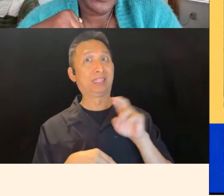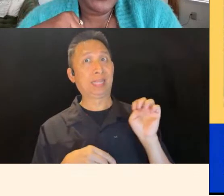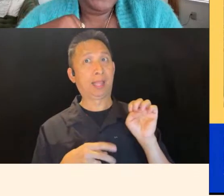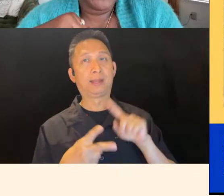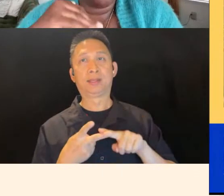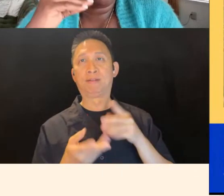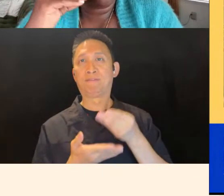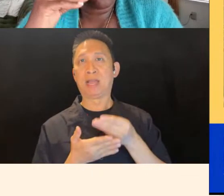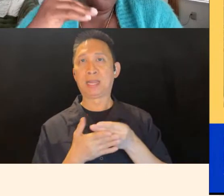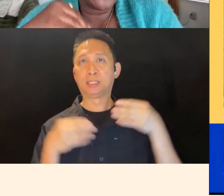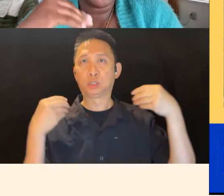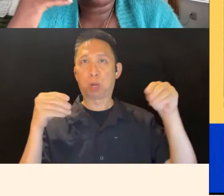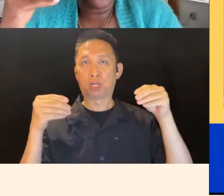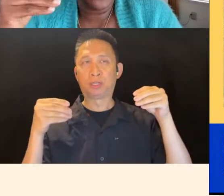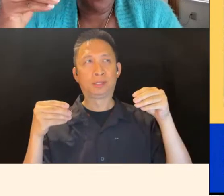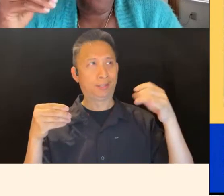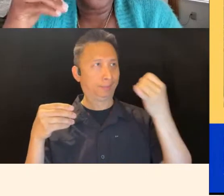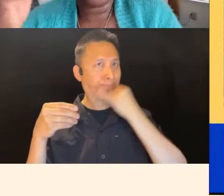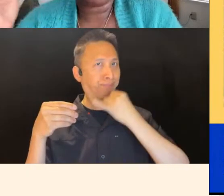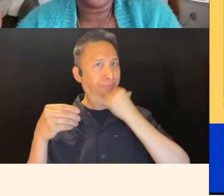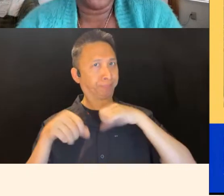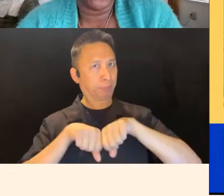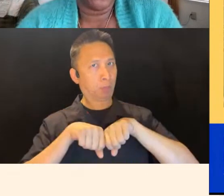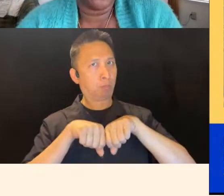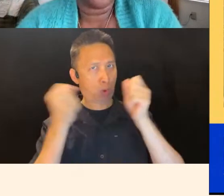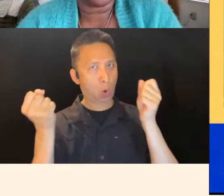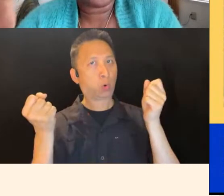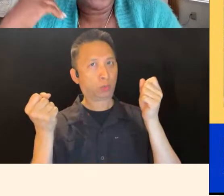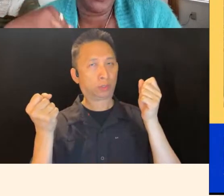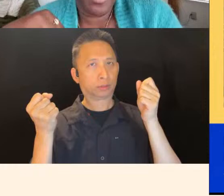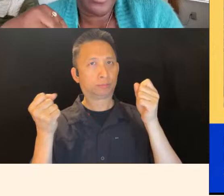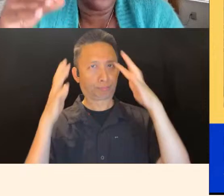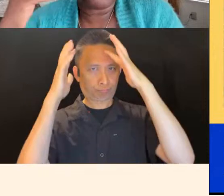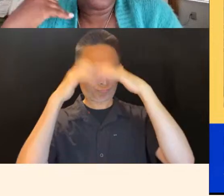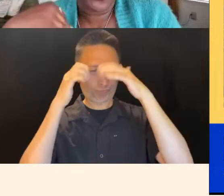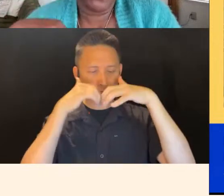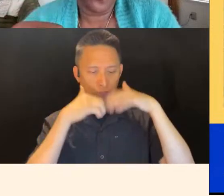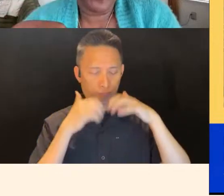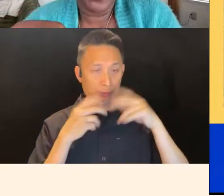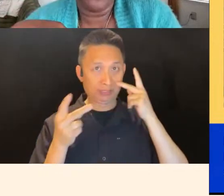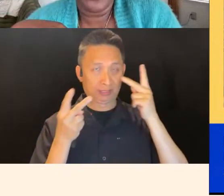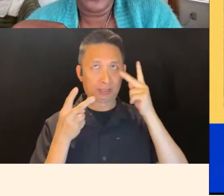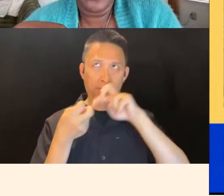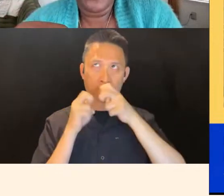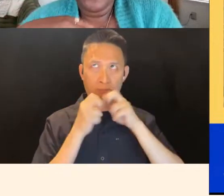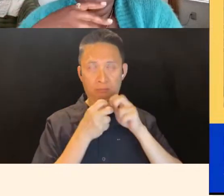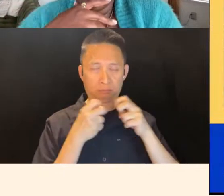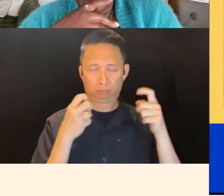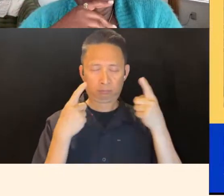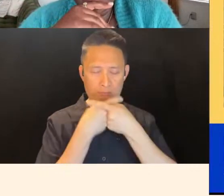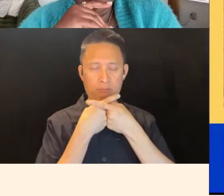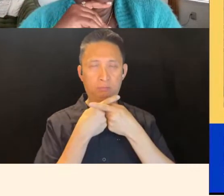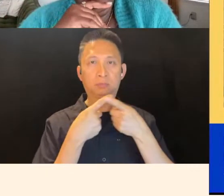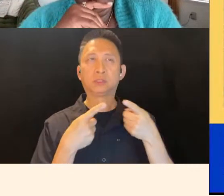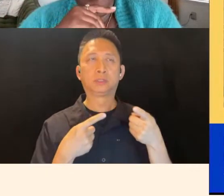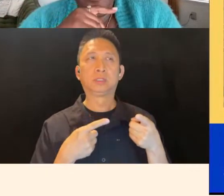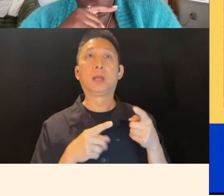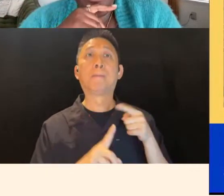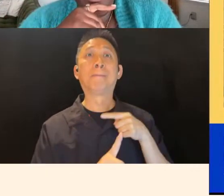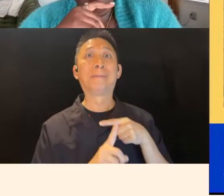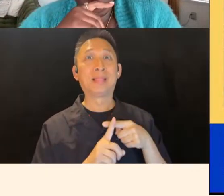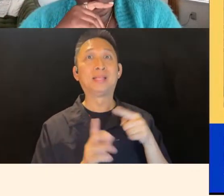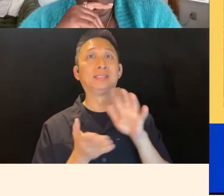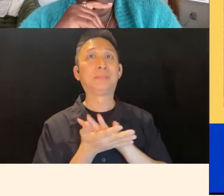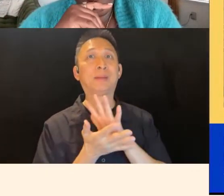market and where we can take our interventions to really create something transformative. The next thing that the